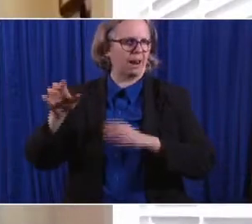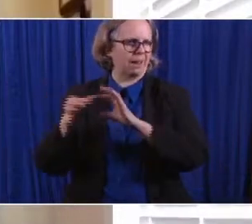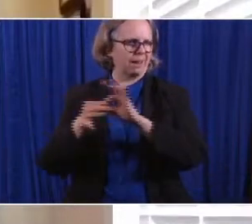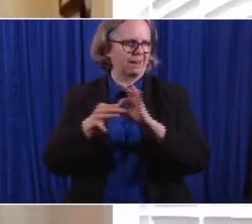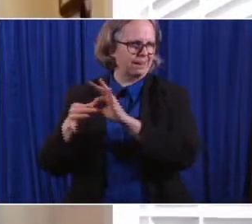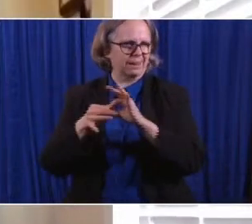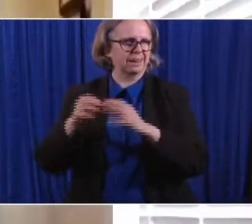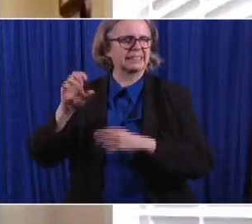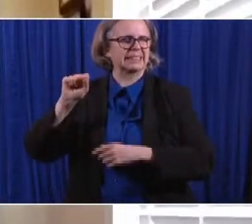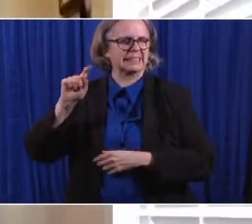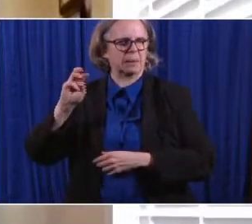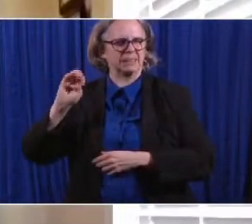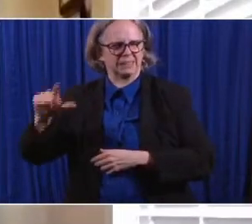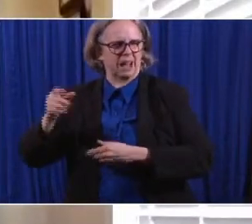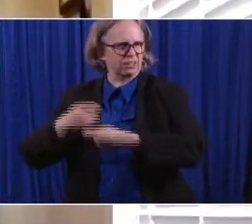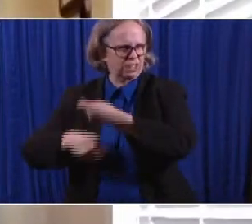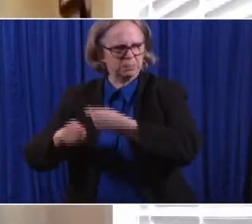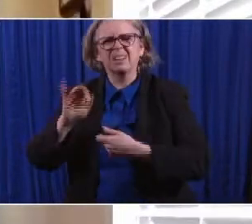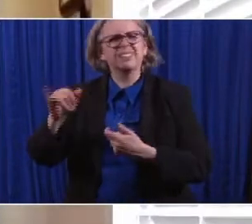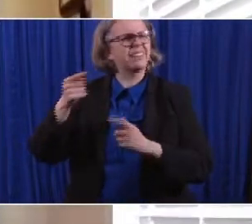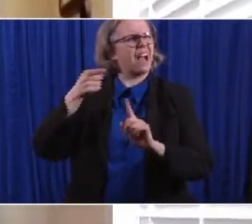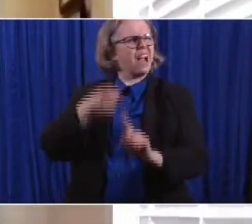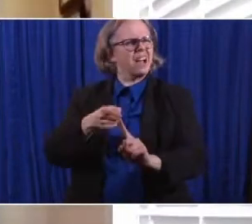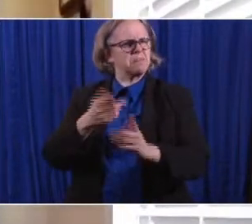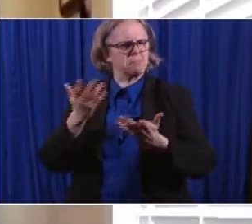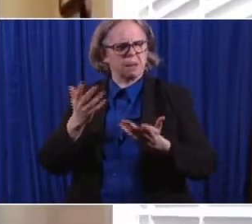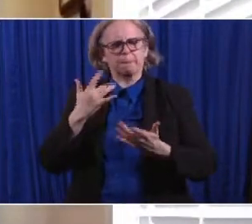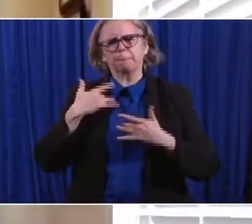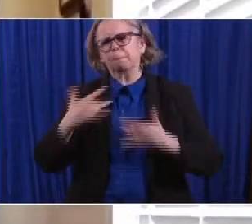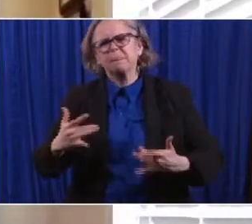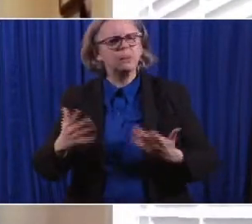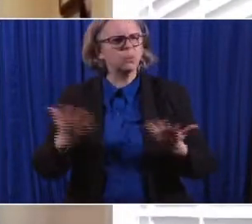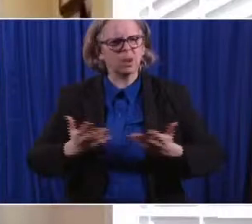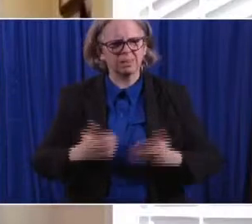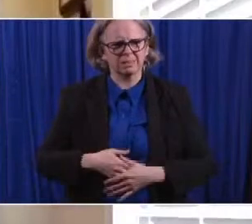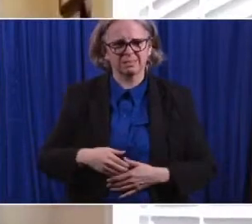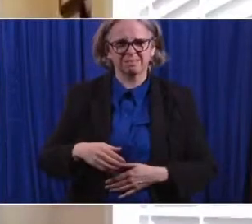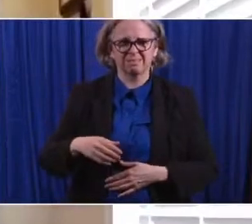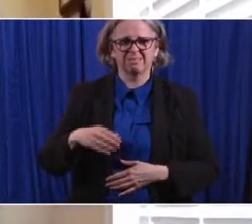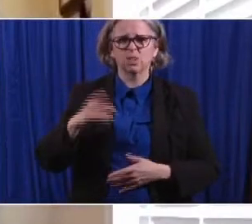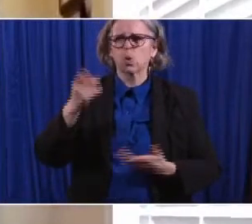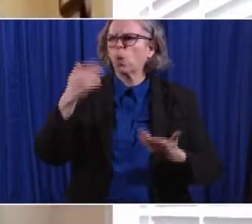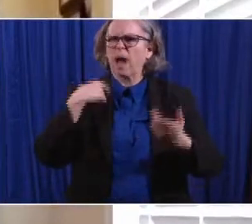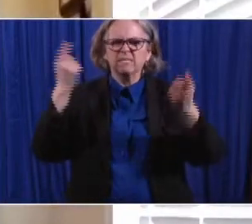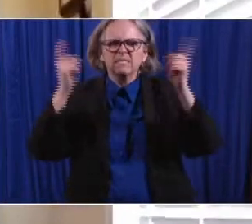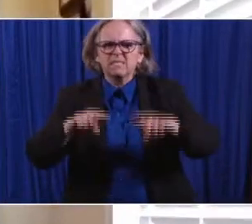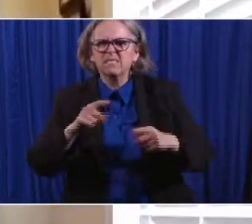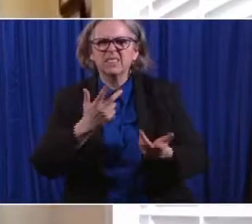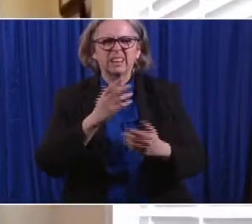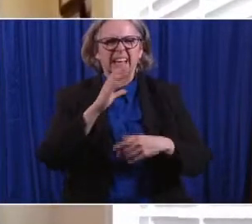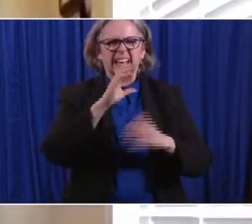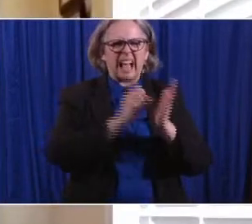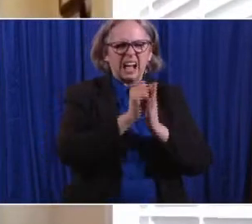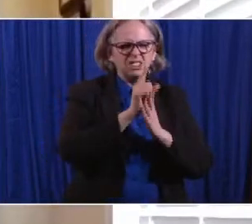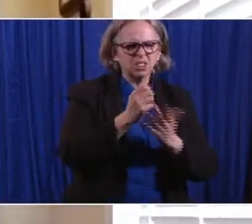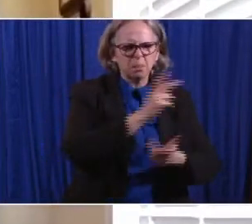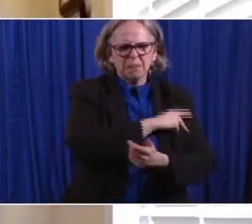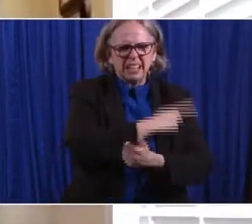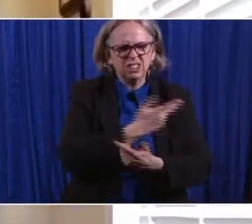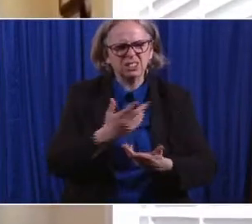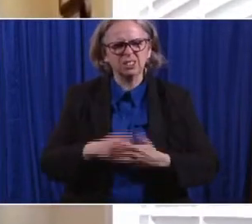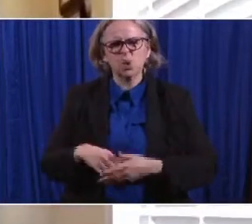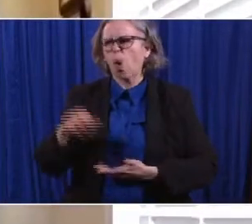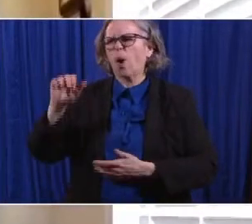undergoing treatment primarily for cancer and certain anemias, and they face an increased risk of